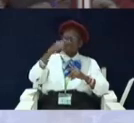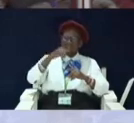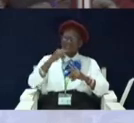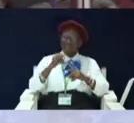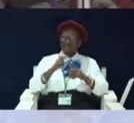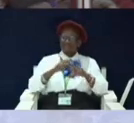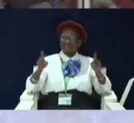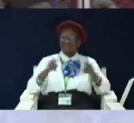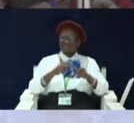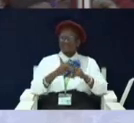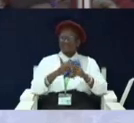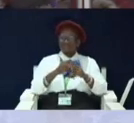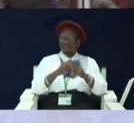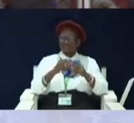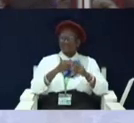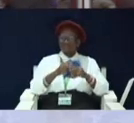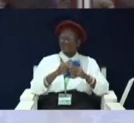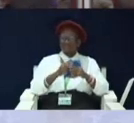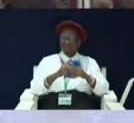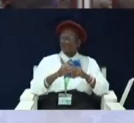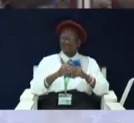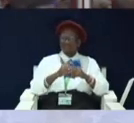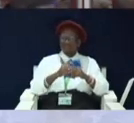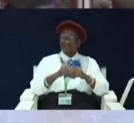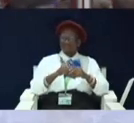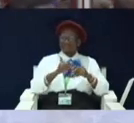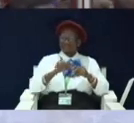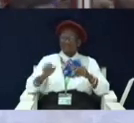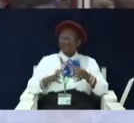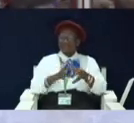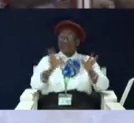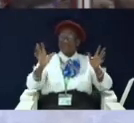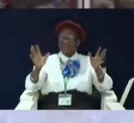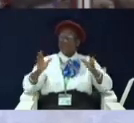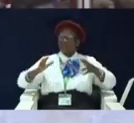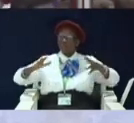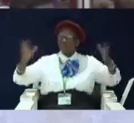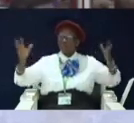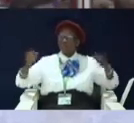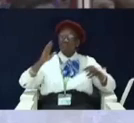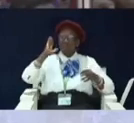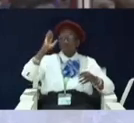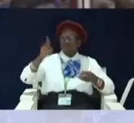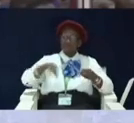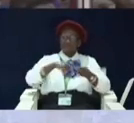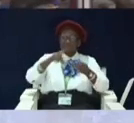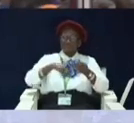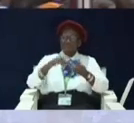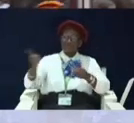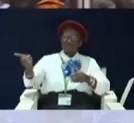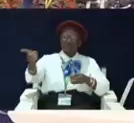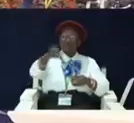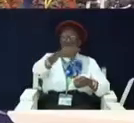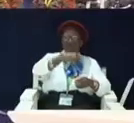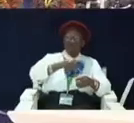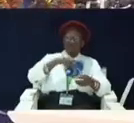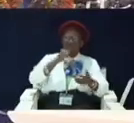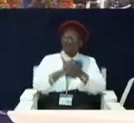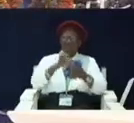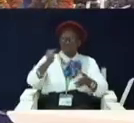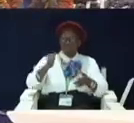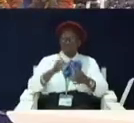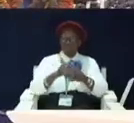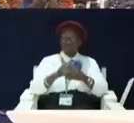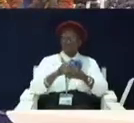De laipe laijina. A crowd, a huge crowd will surround you. Apolopo eyan. Wo